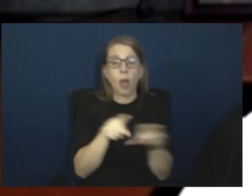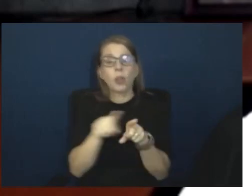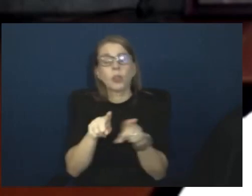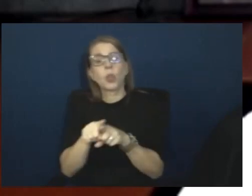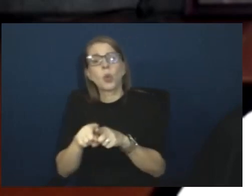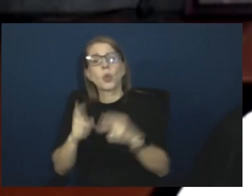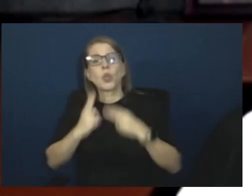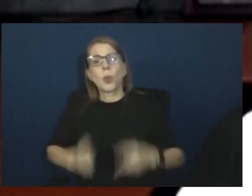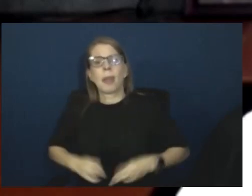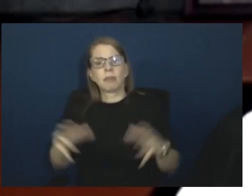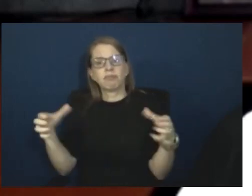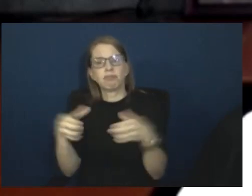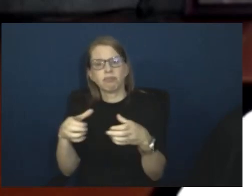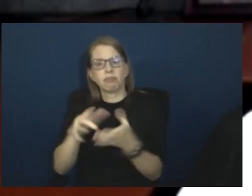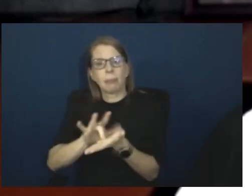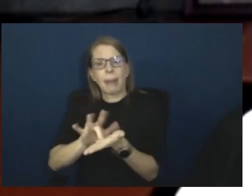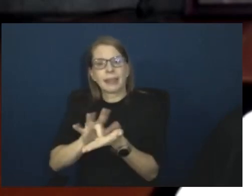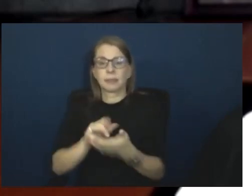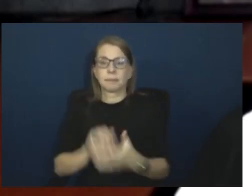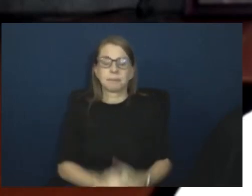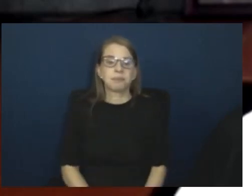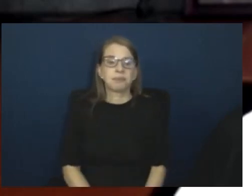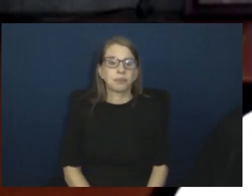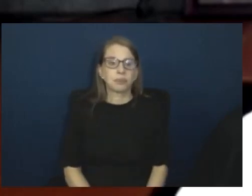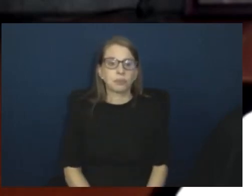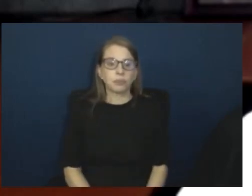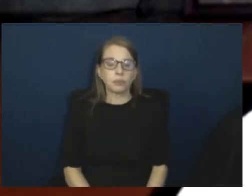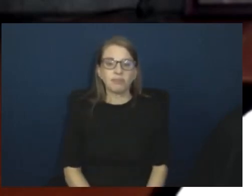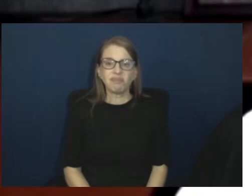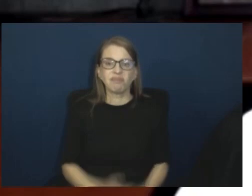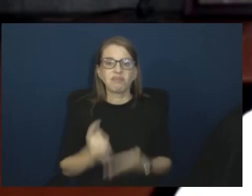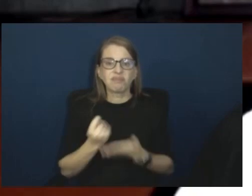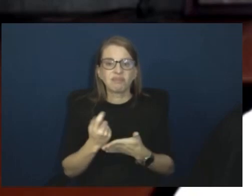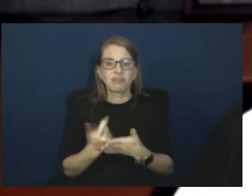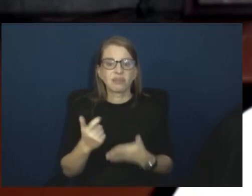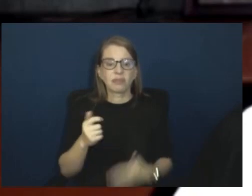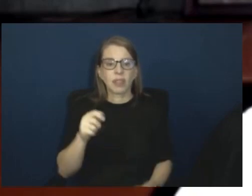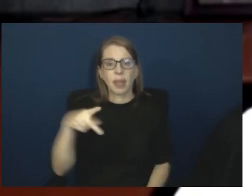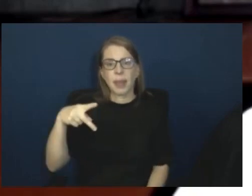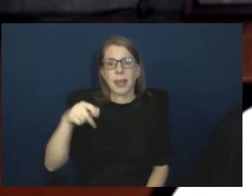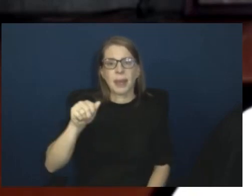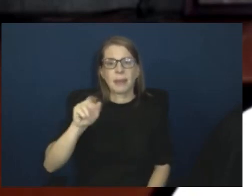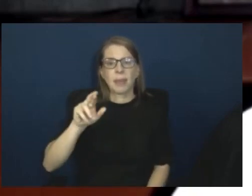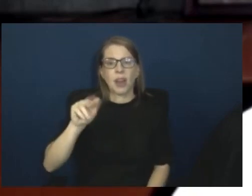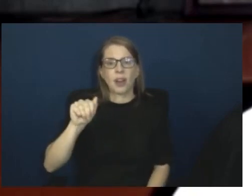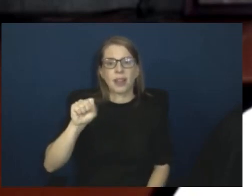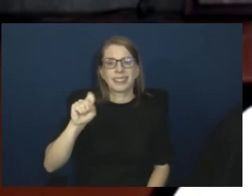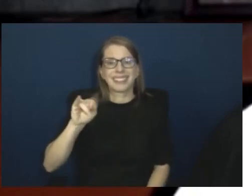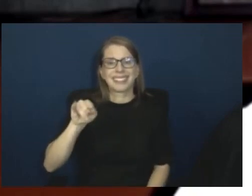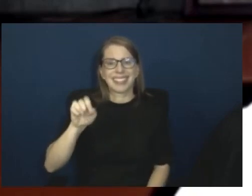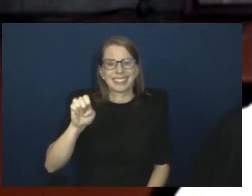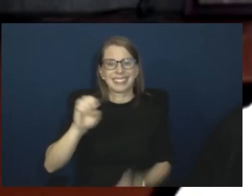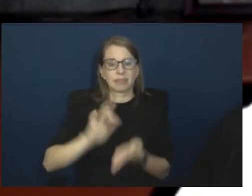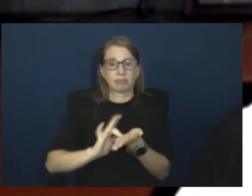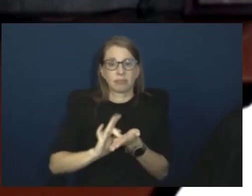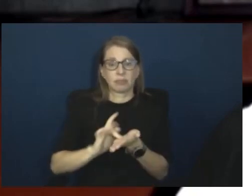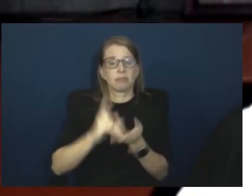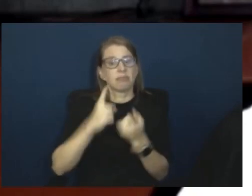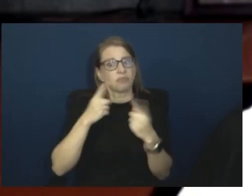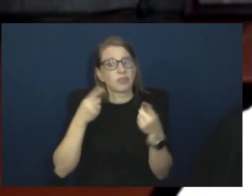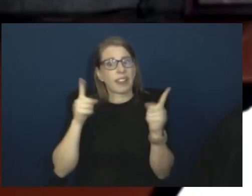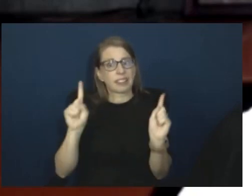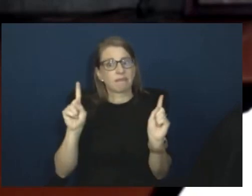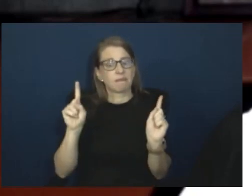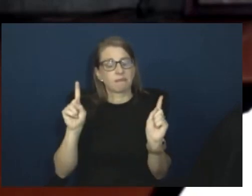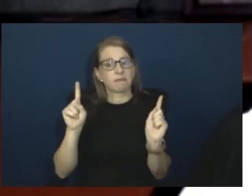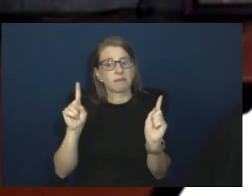medicine for this purpose. So it's an anti-parasitic drug. It's very effective. It